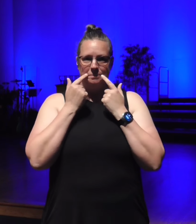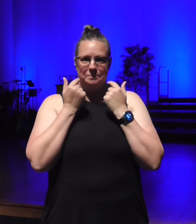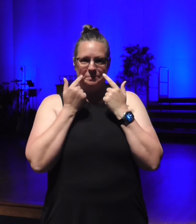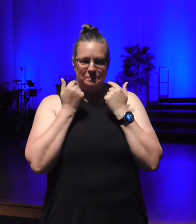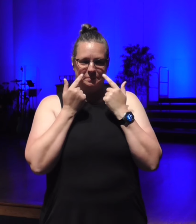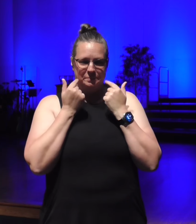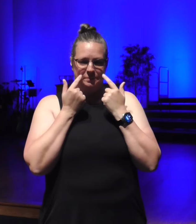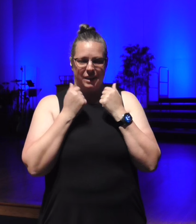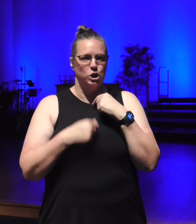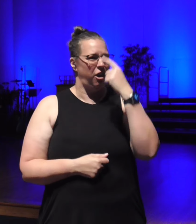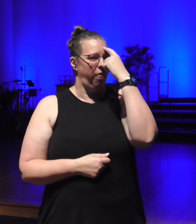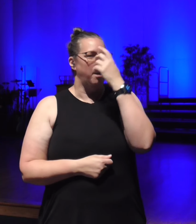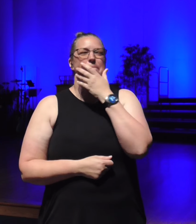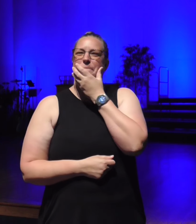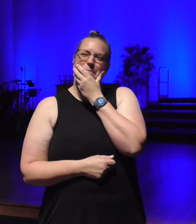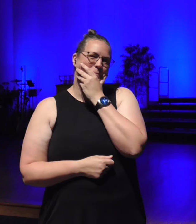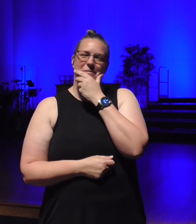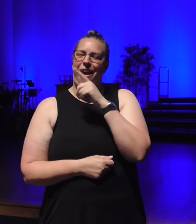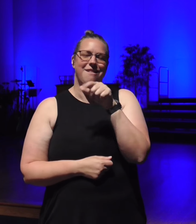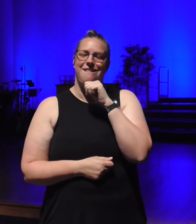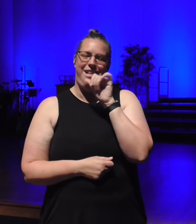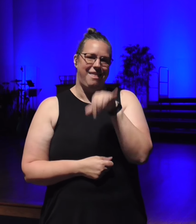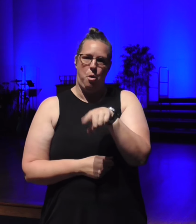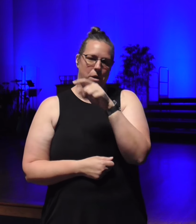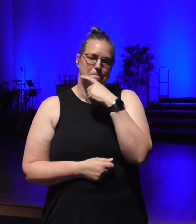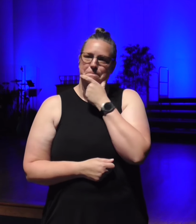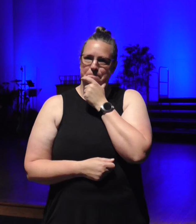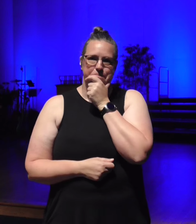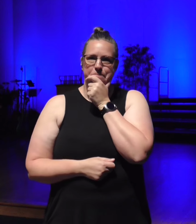And she thought, I don't think that's quite it.